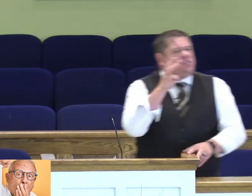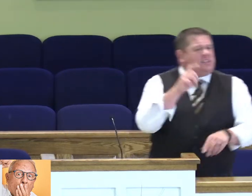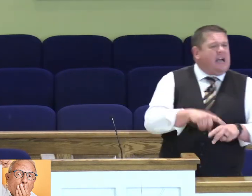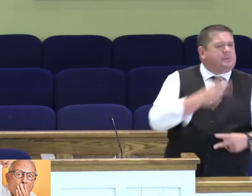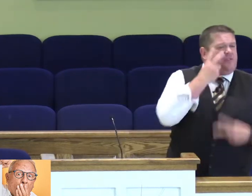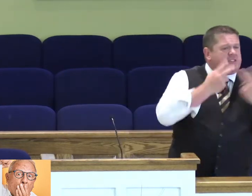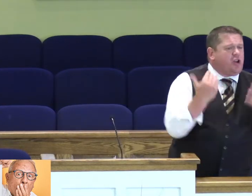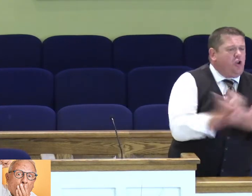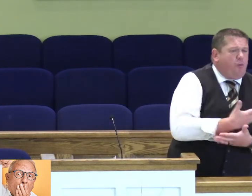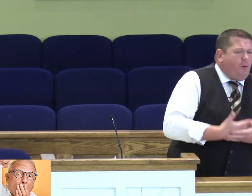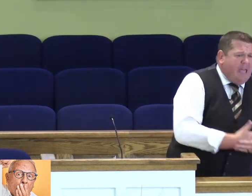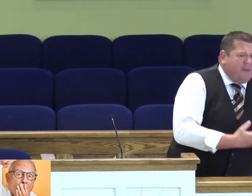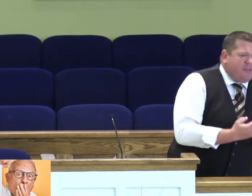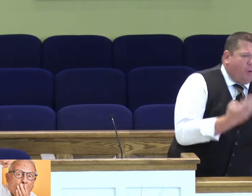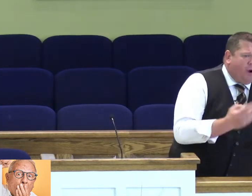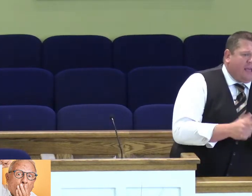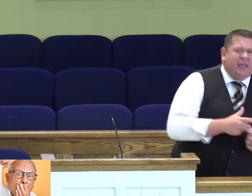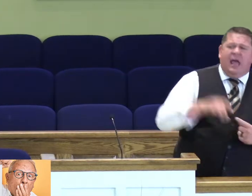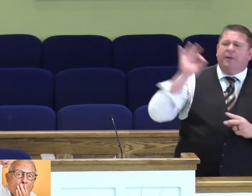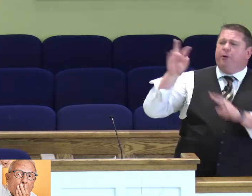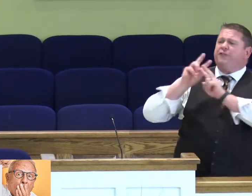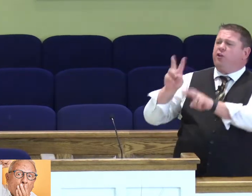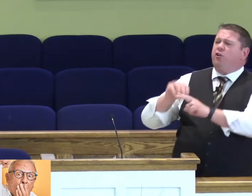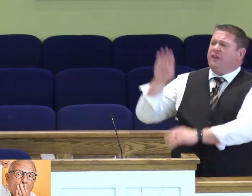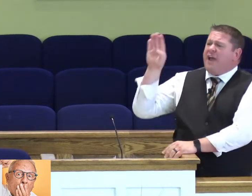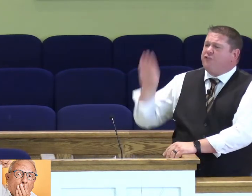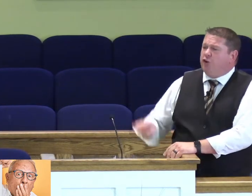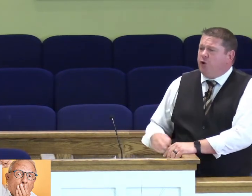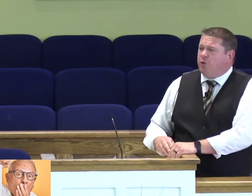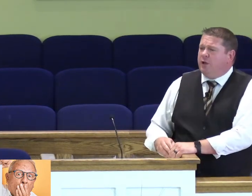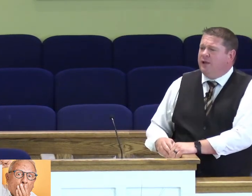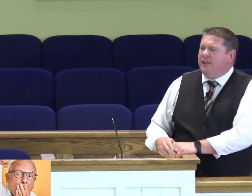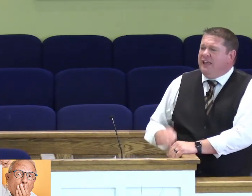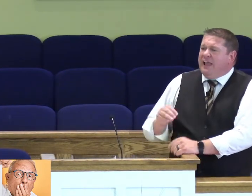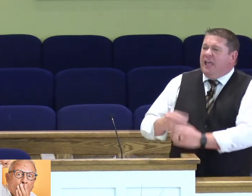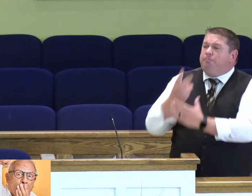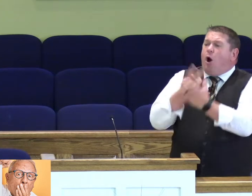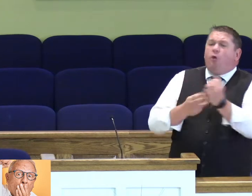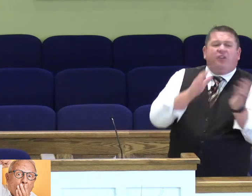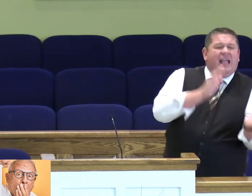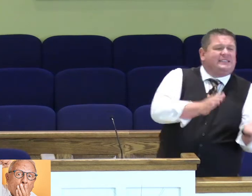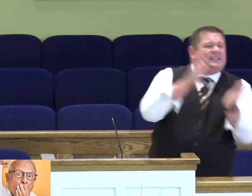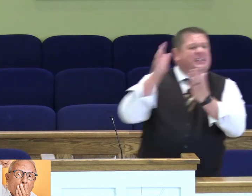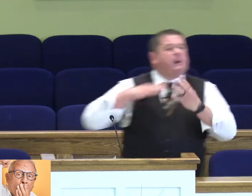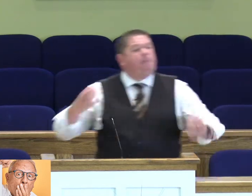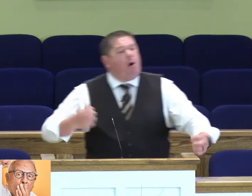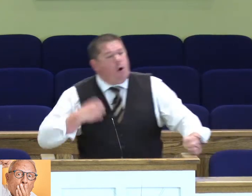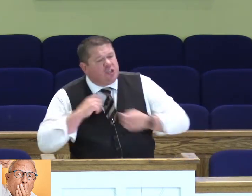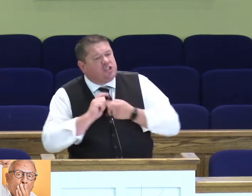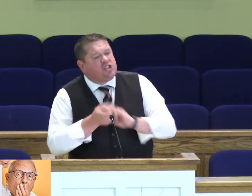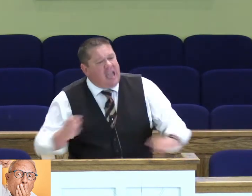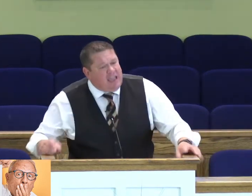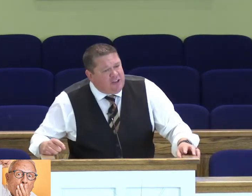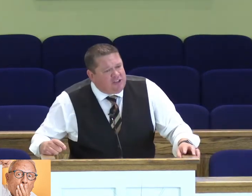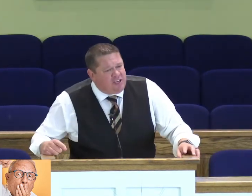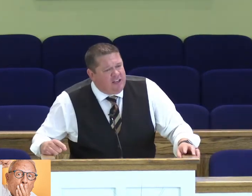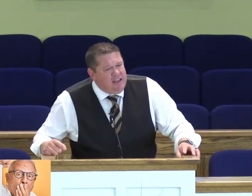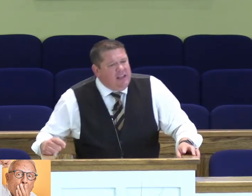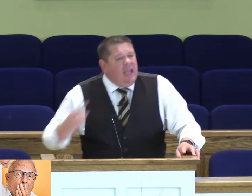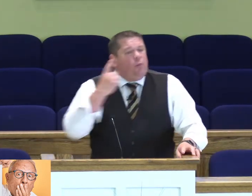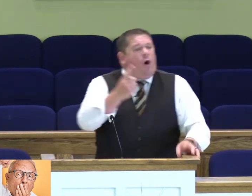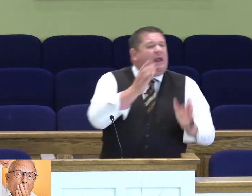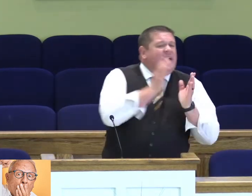I think, 5 or 6 times visited a newborn baby in the morning and then preach a funeral in the afternoon. In both instances, my emotions